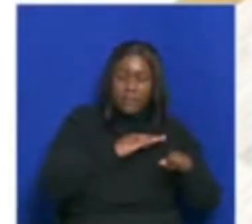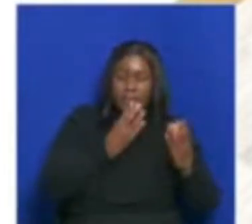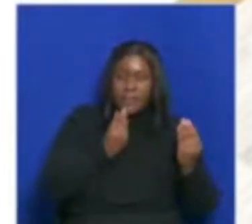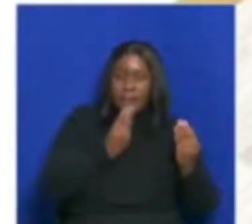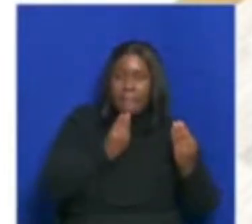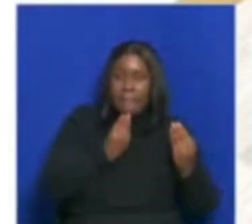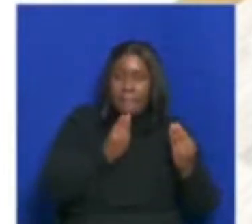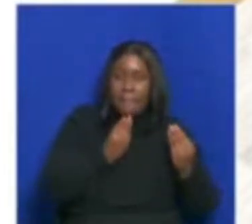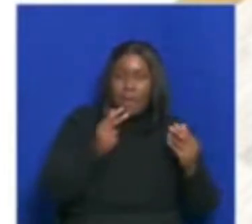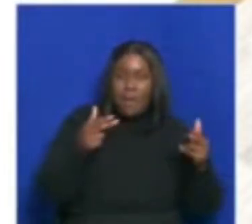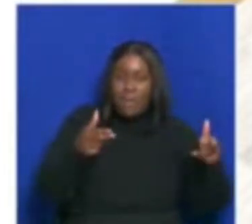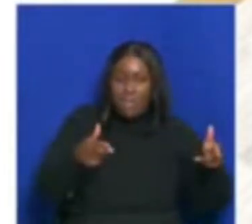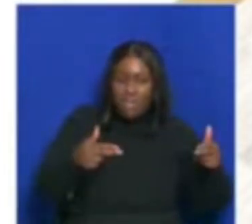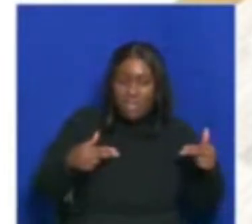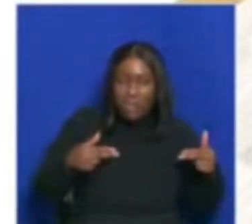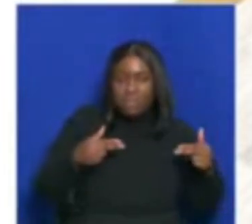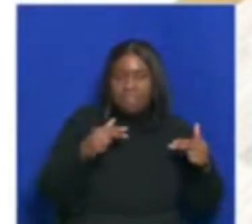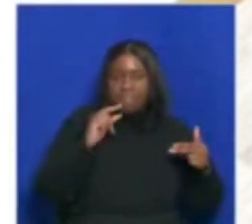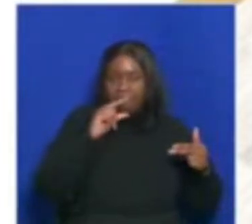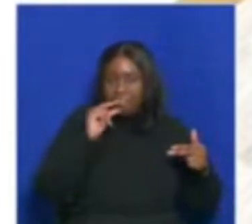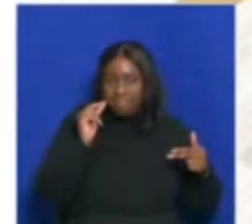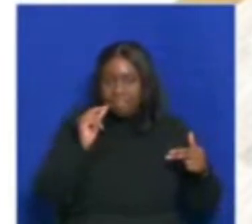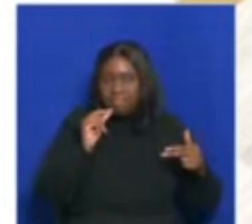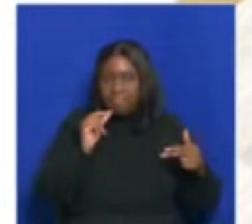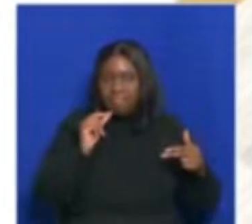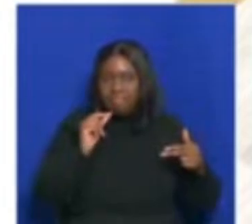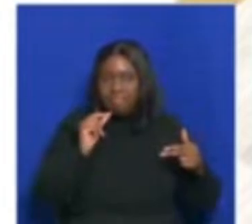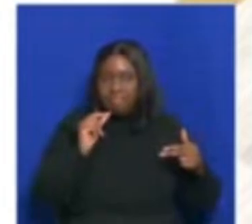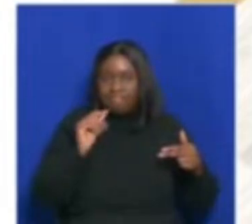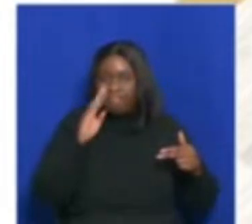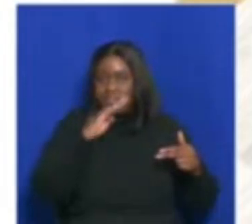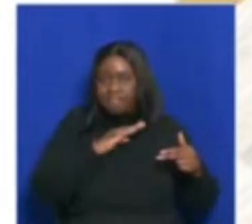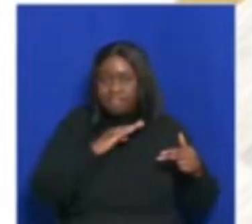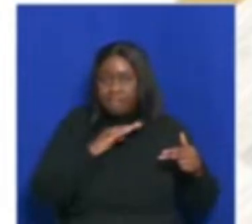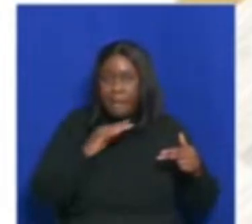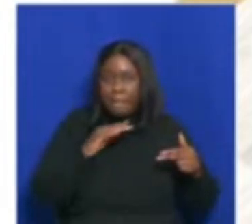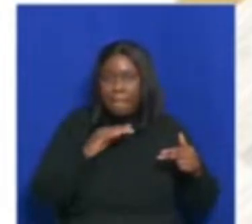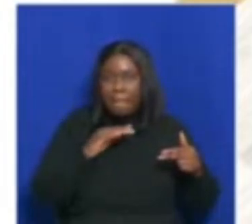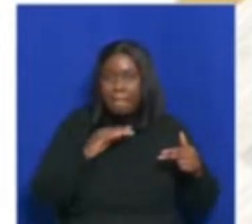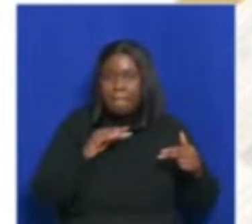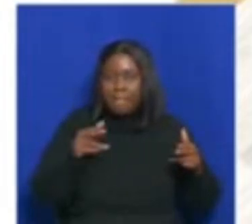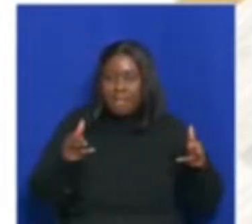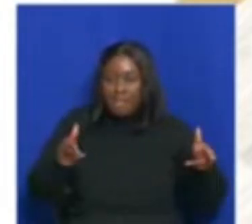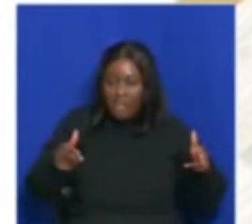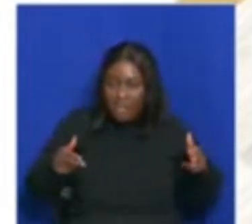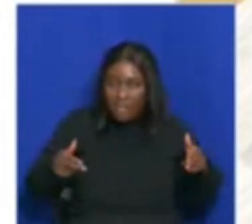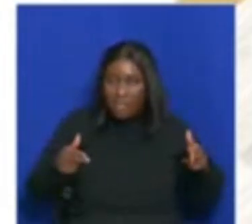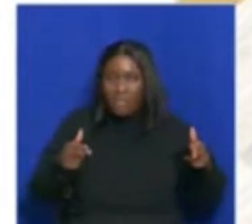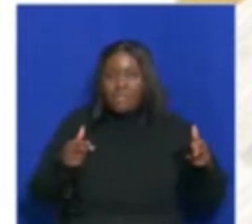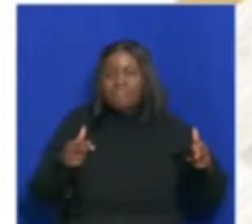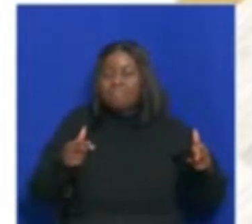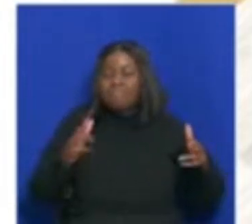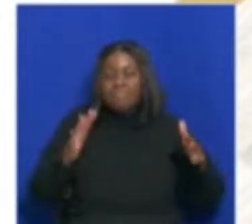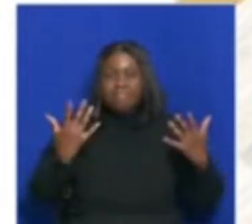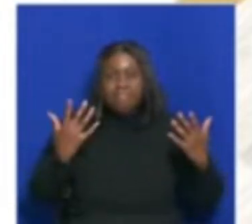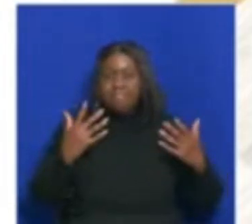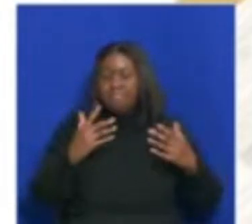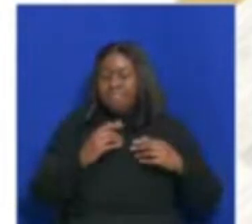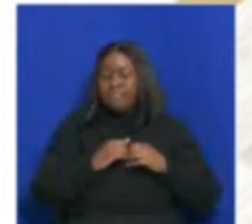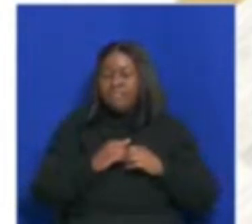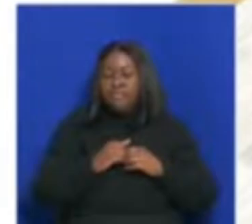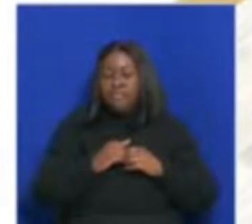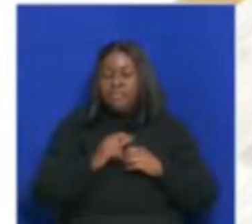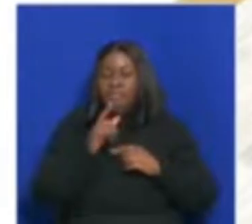vehicles used were unmarked vehicles with no official SAPS insignia or markings to show that they